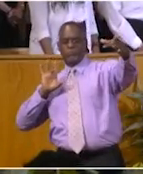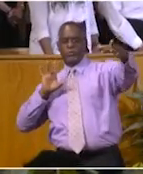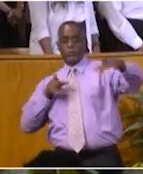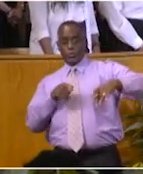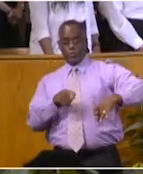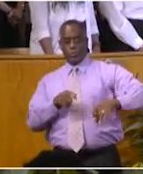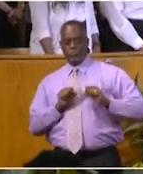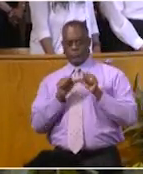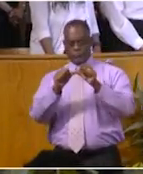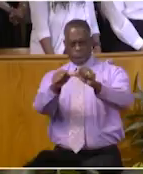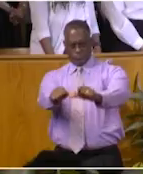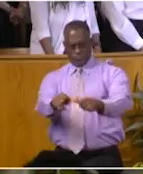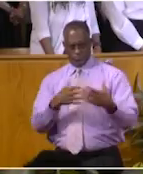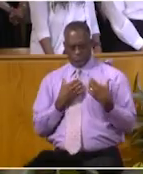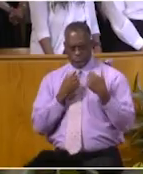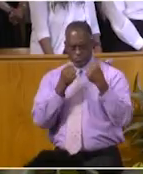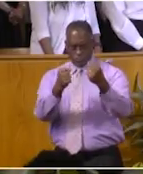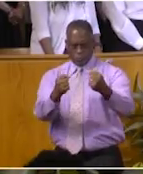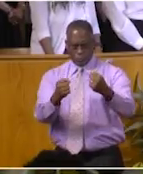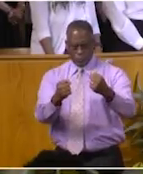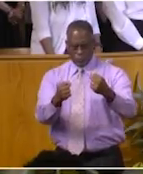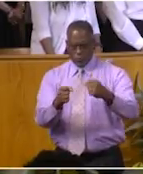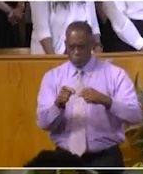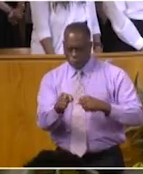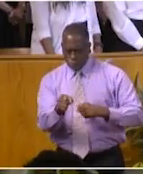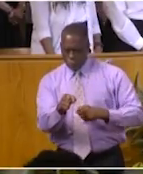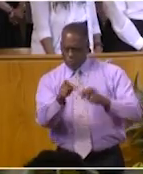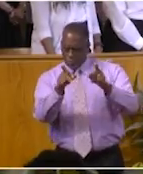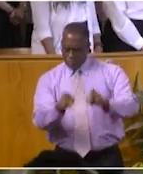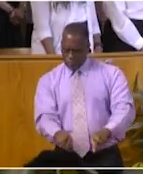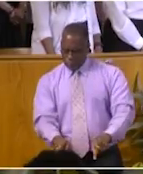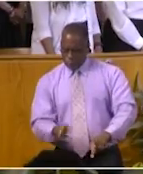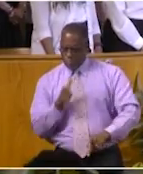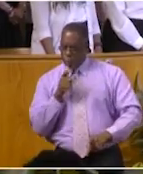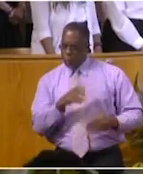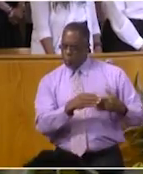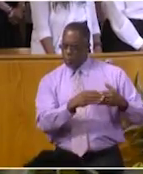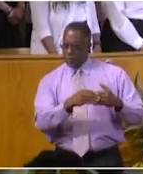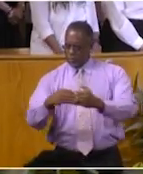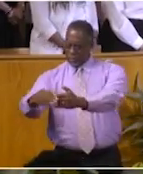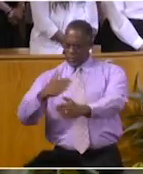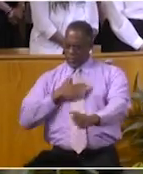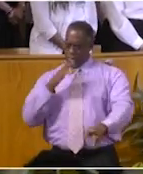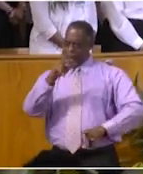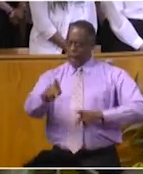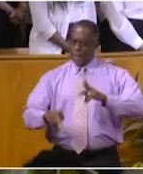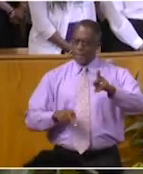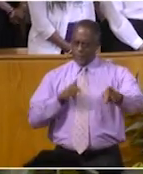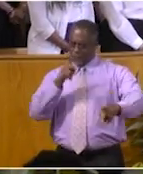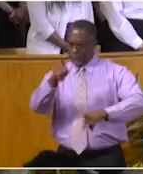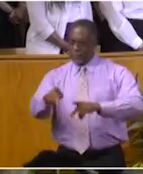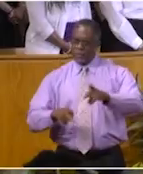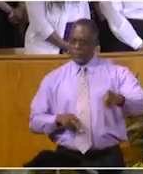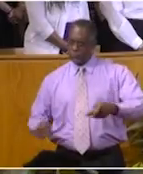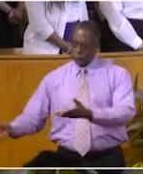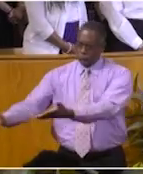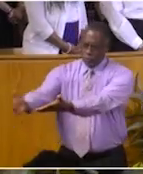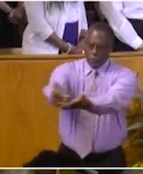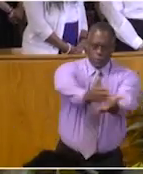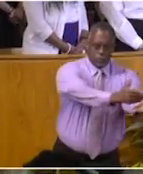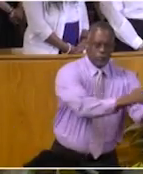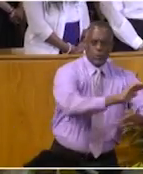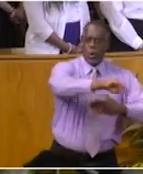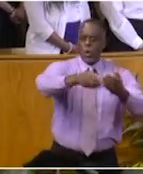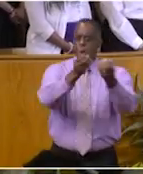and courageous, for you are the one who will lead these people to possess all the land I swore